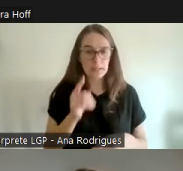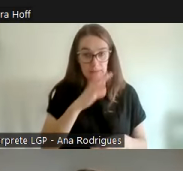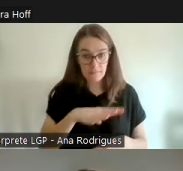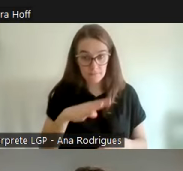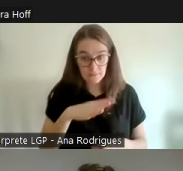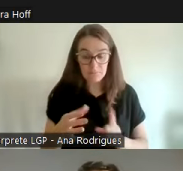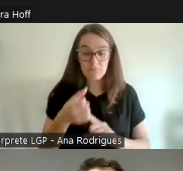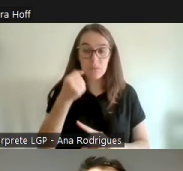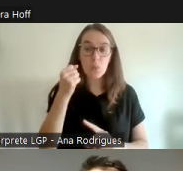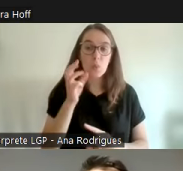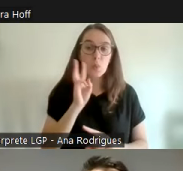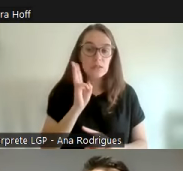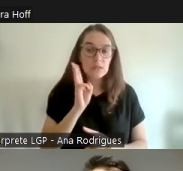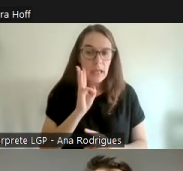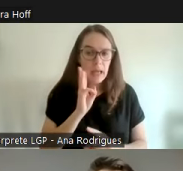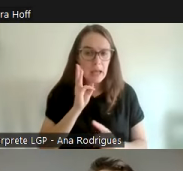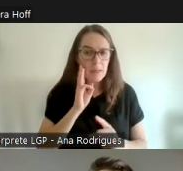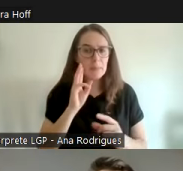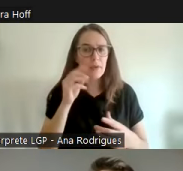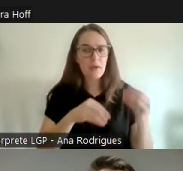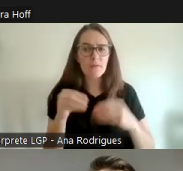this WhatsApp vote?